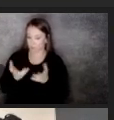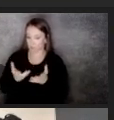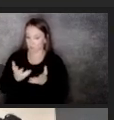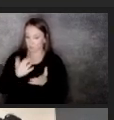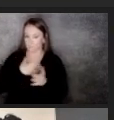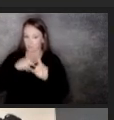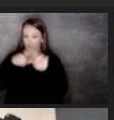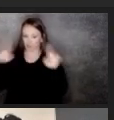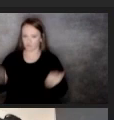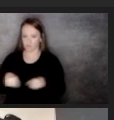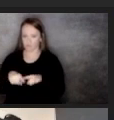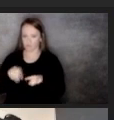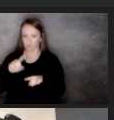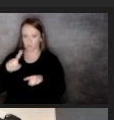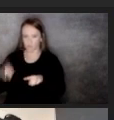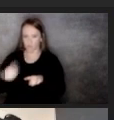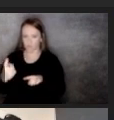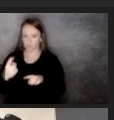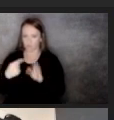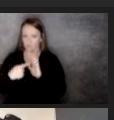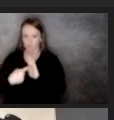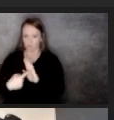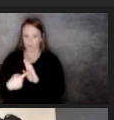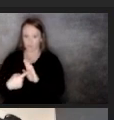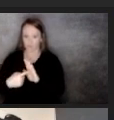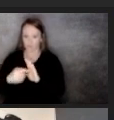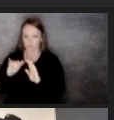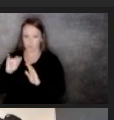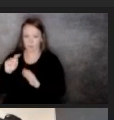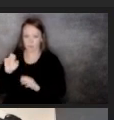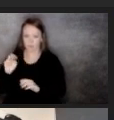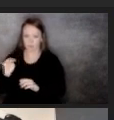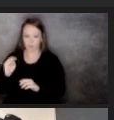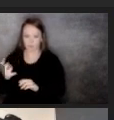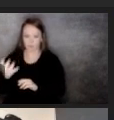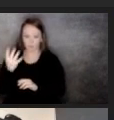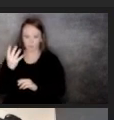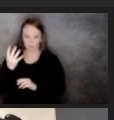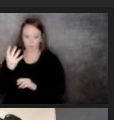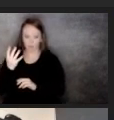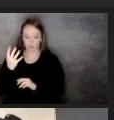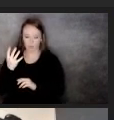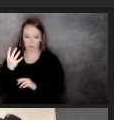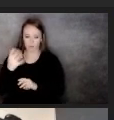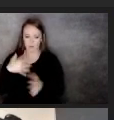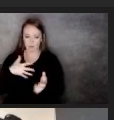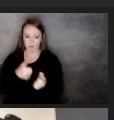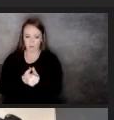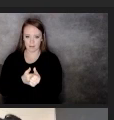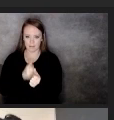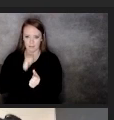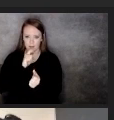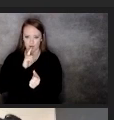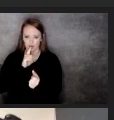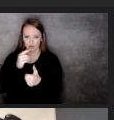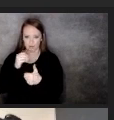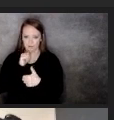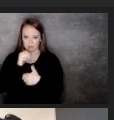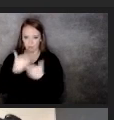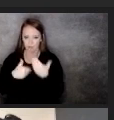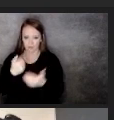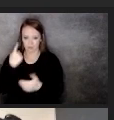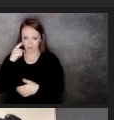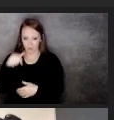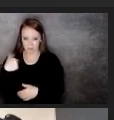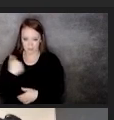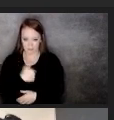showing item 4, Visual Performing Arts Standards Update. So I'm not sure if it's not progressing for us, but is for you.